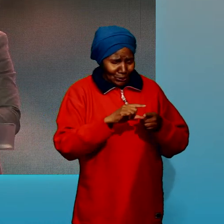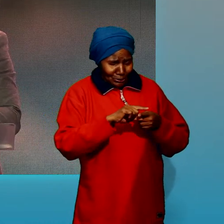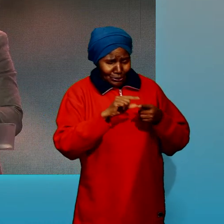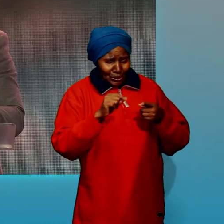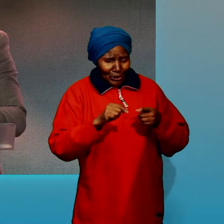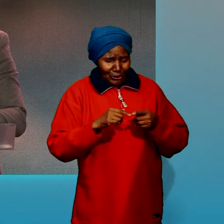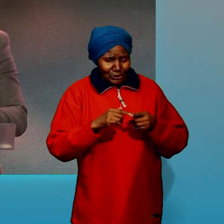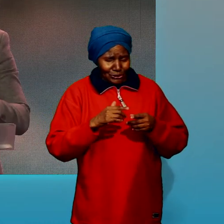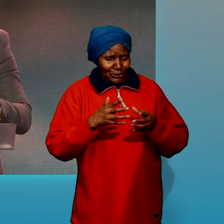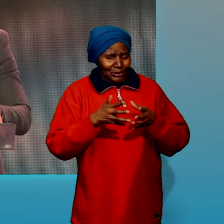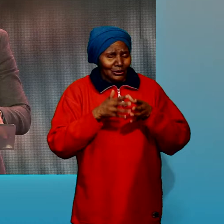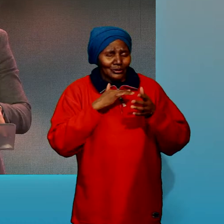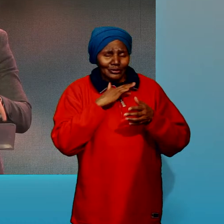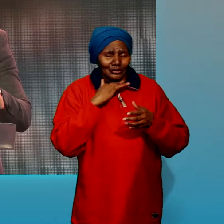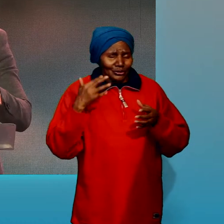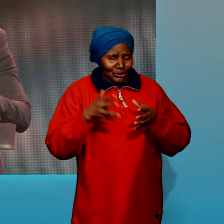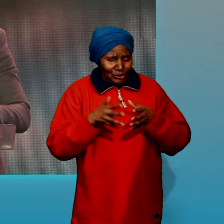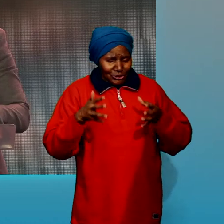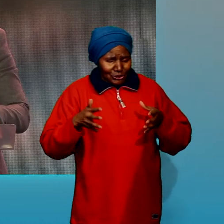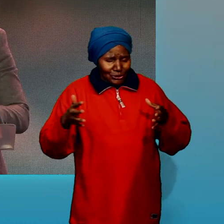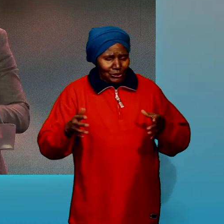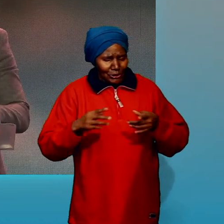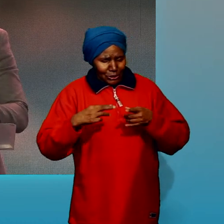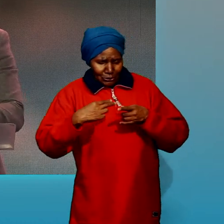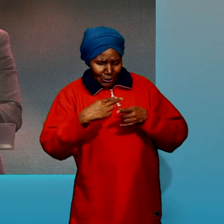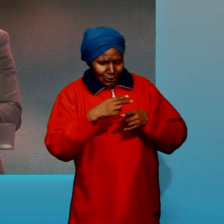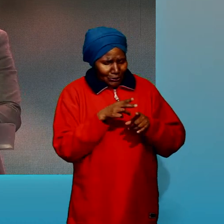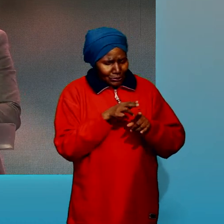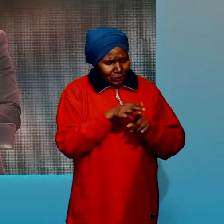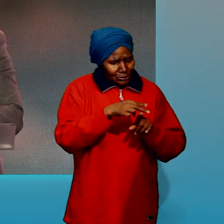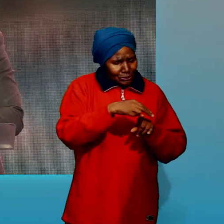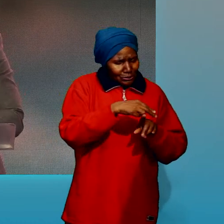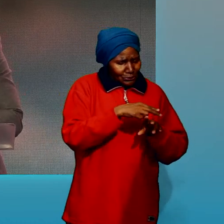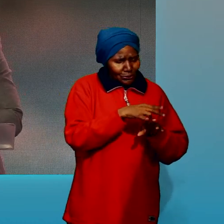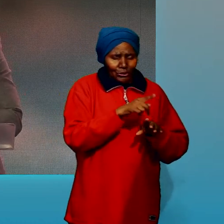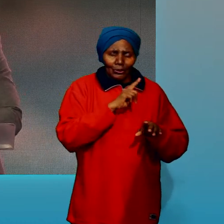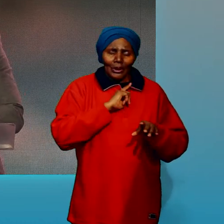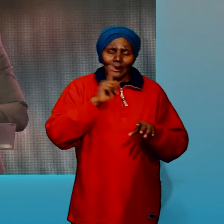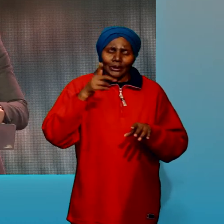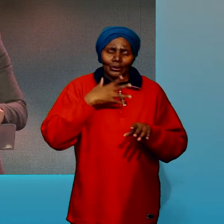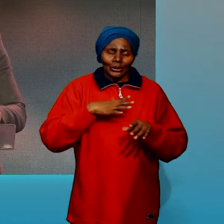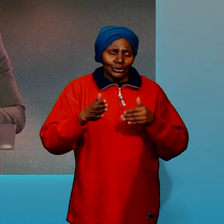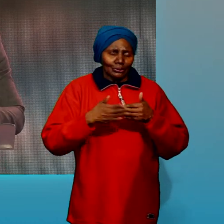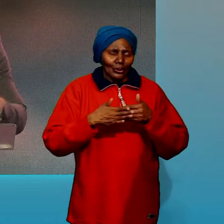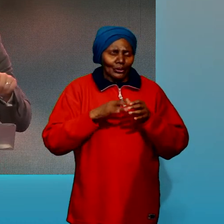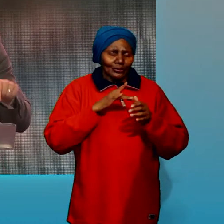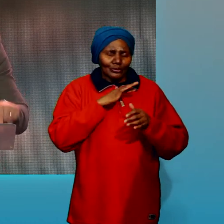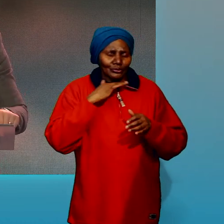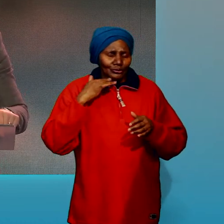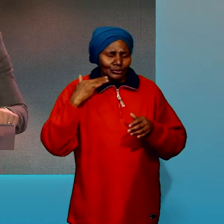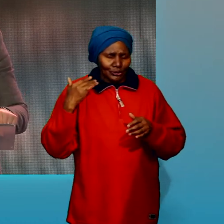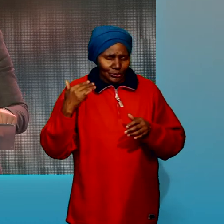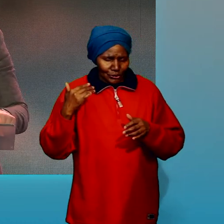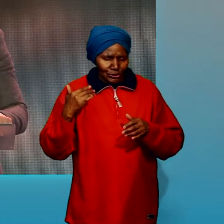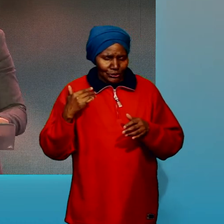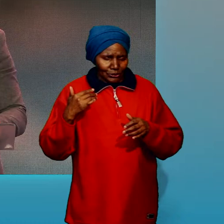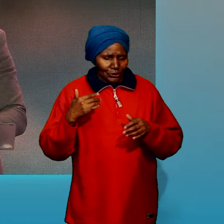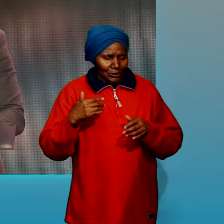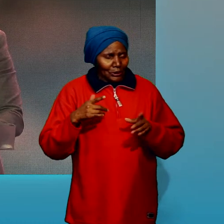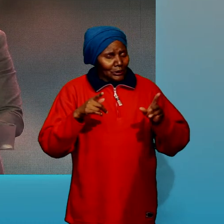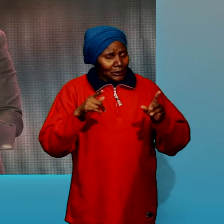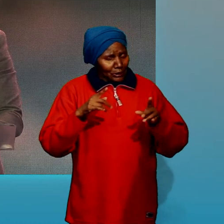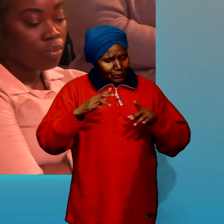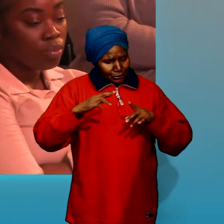that it can bear more fruit. God will cut us back, but God will never cut us off.